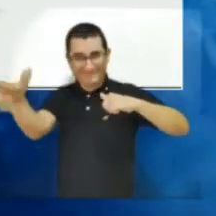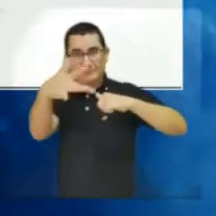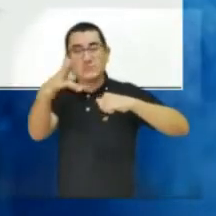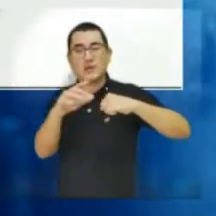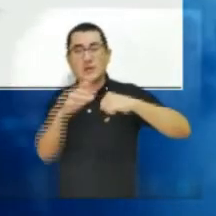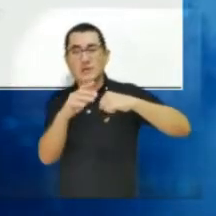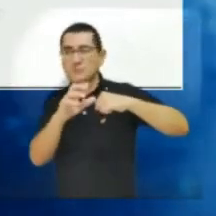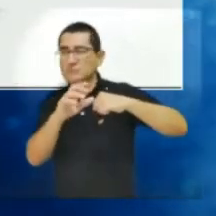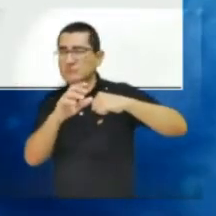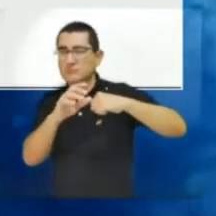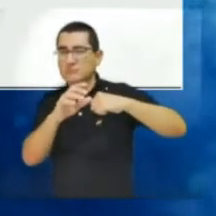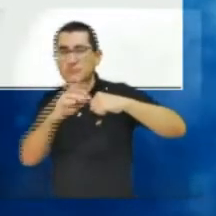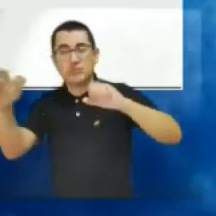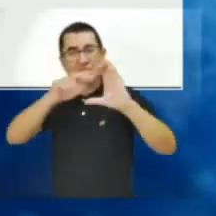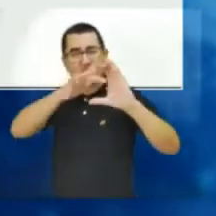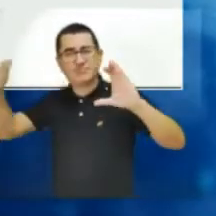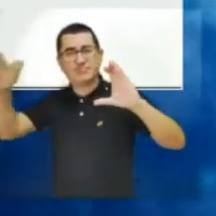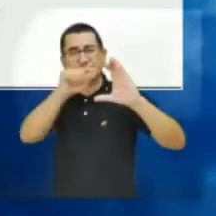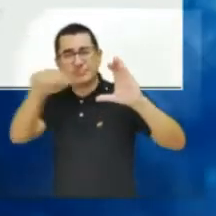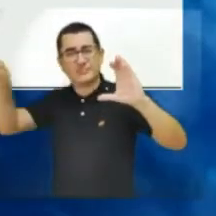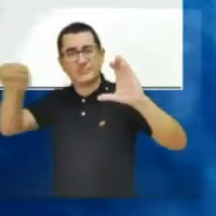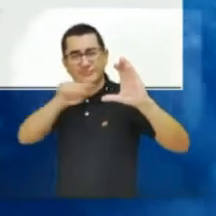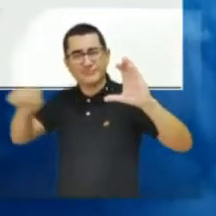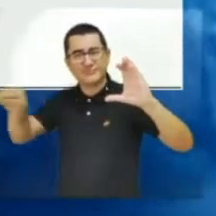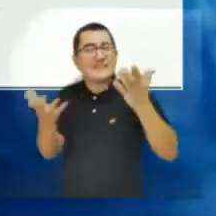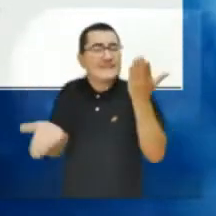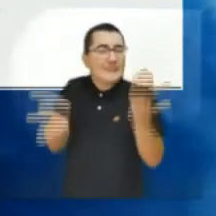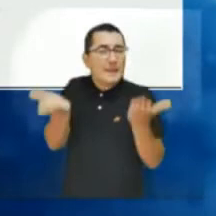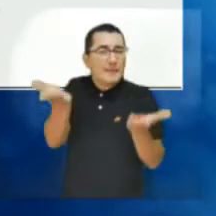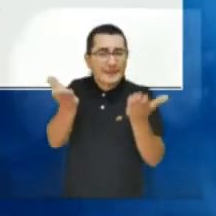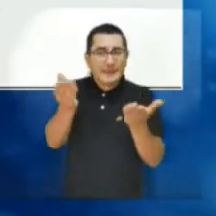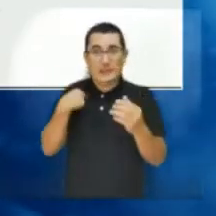Our missions are both preventive and curative.